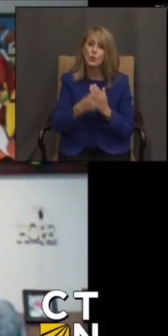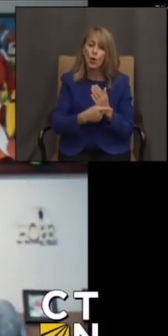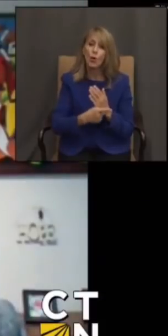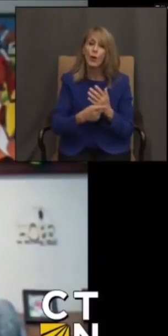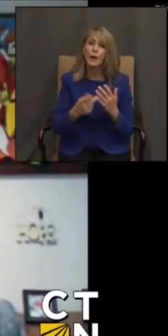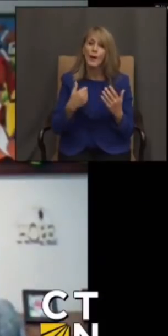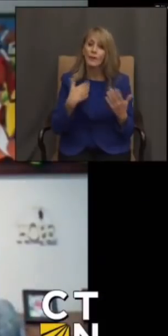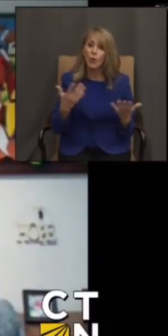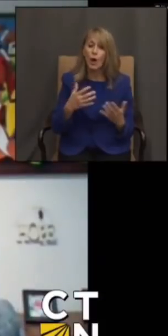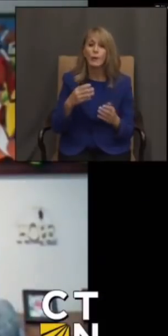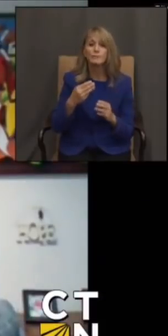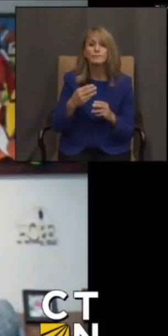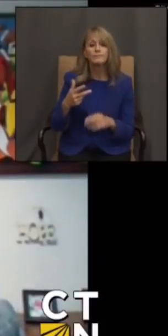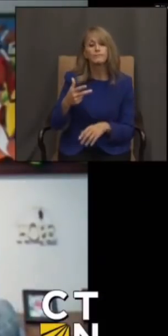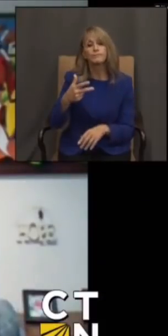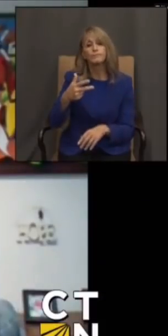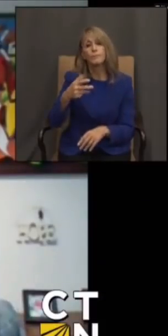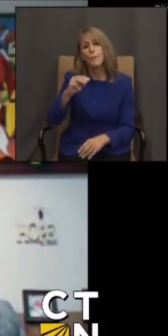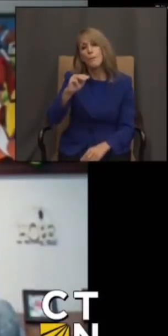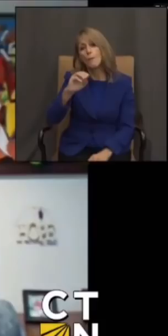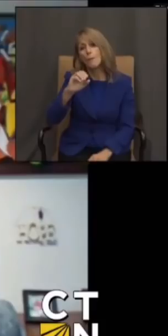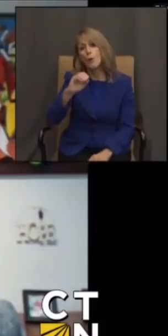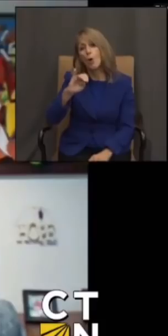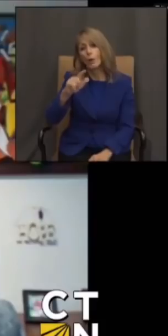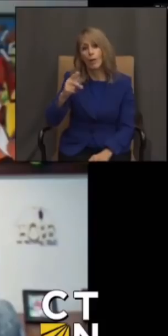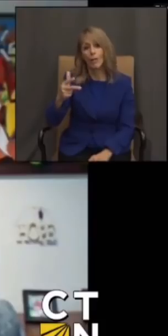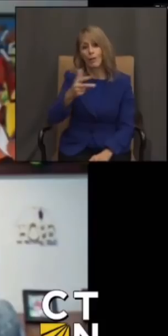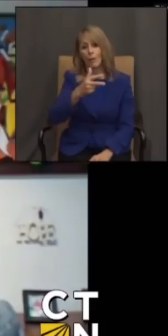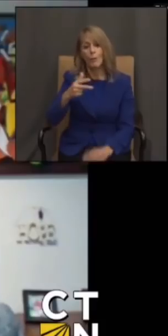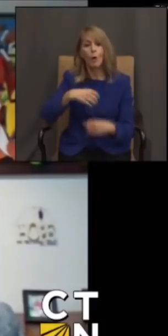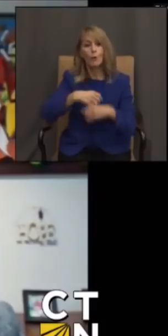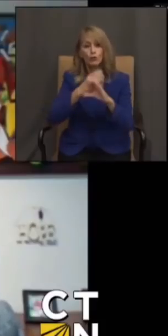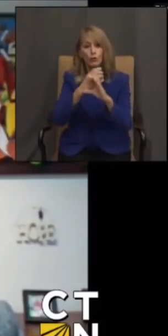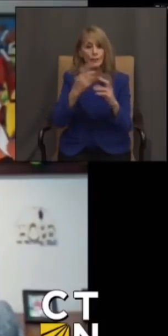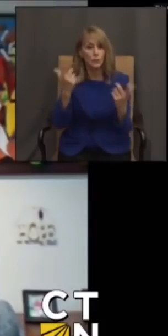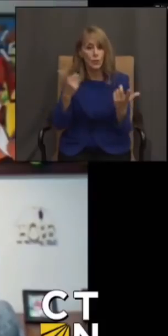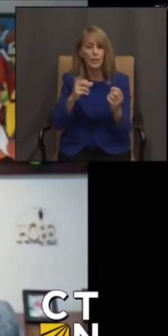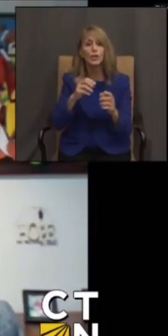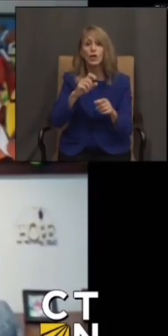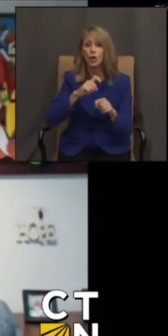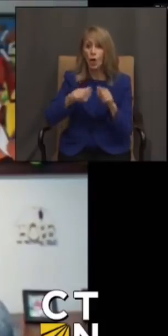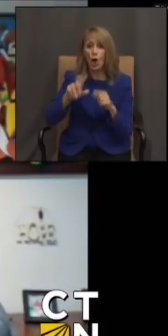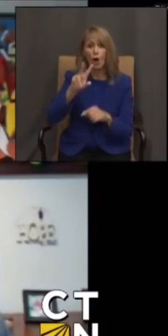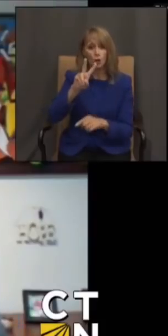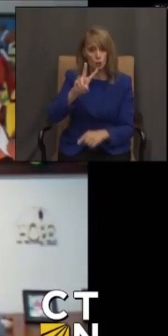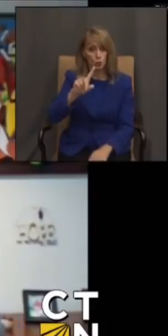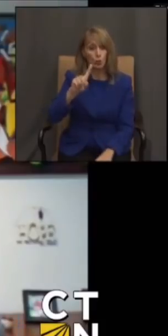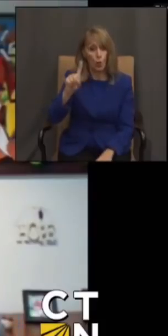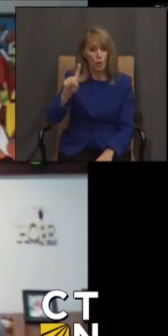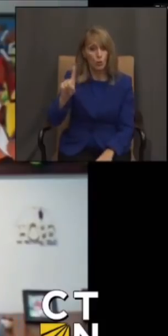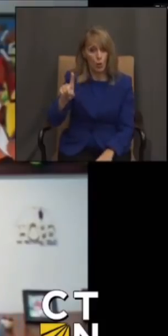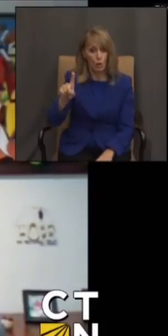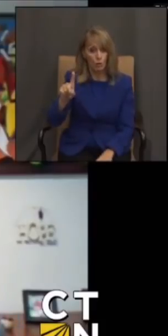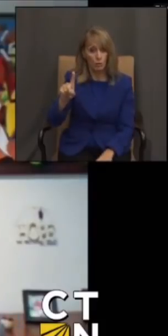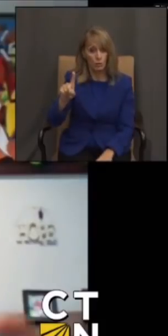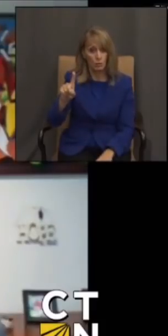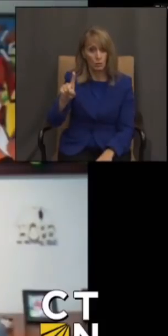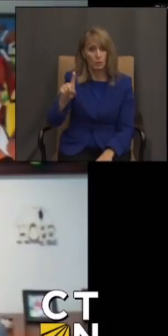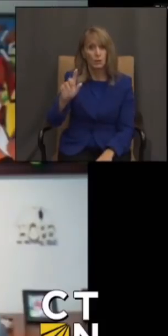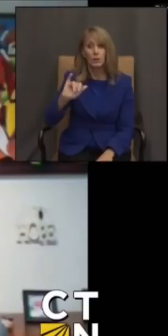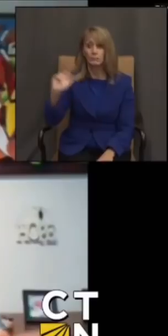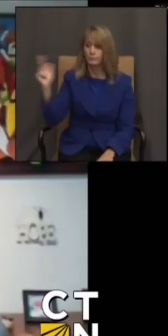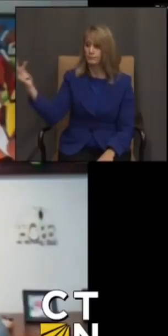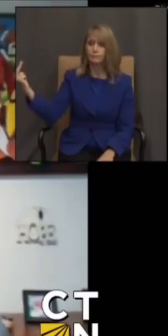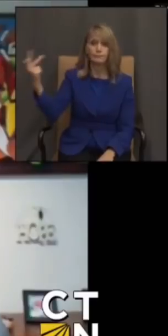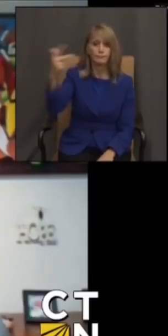crisis. So if there are individuals that are in crisis and are struggling, they can call 211. And the crisis teams will go